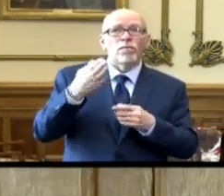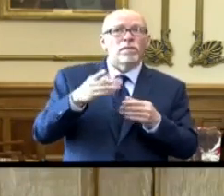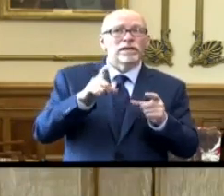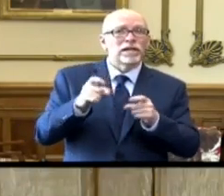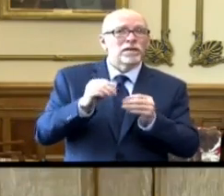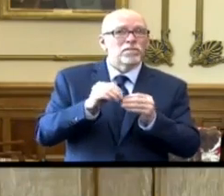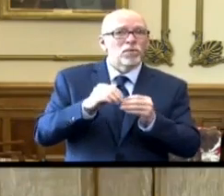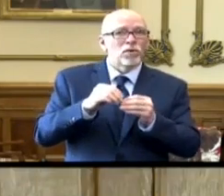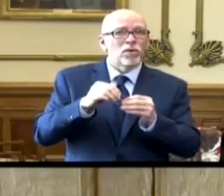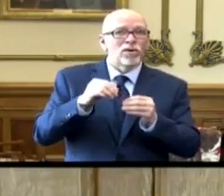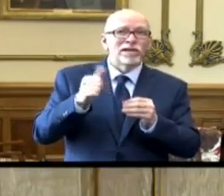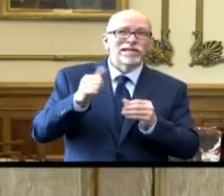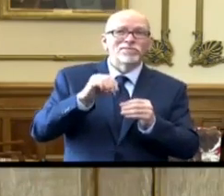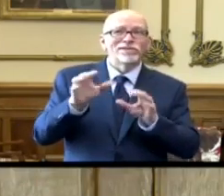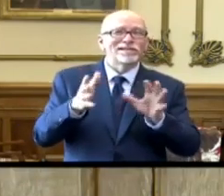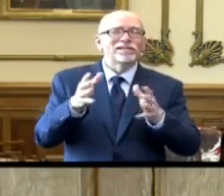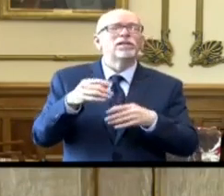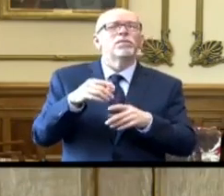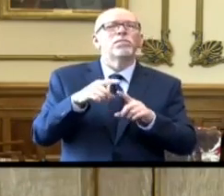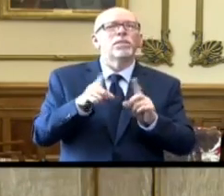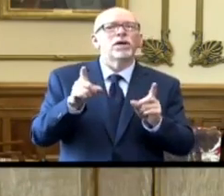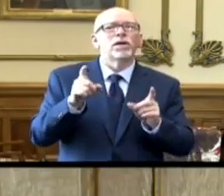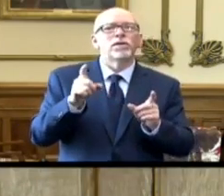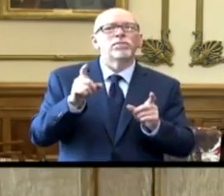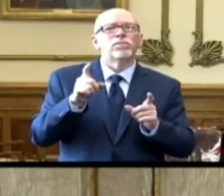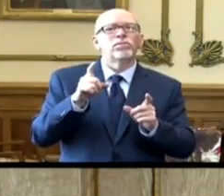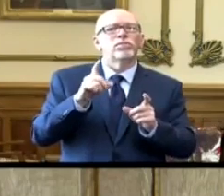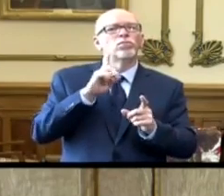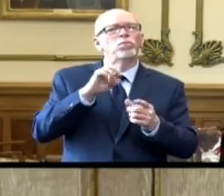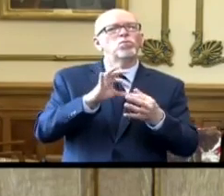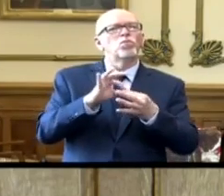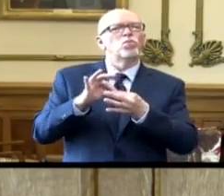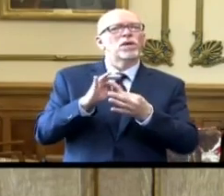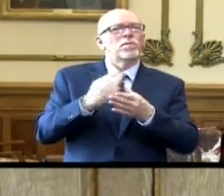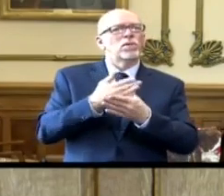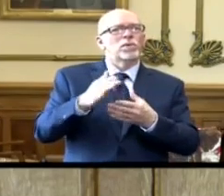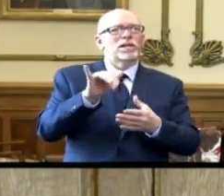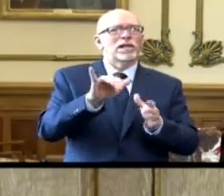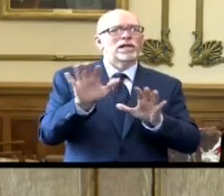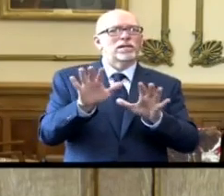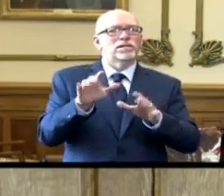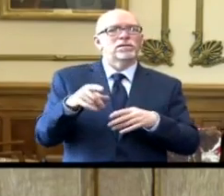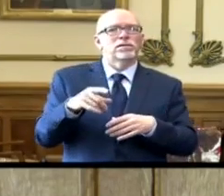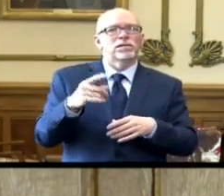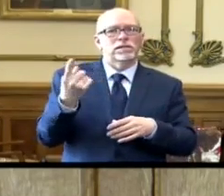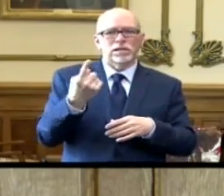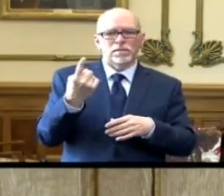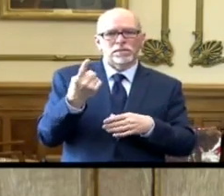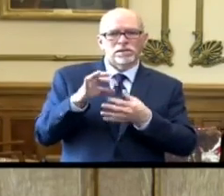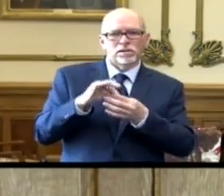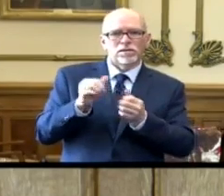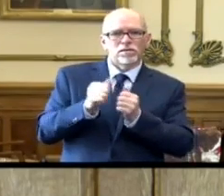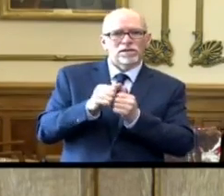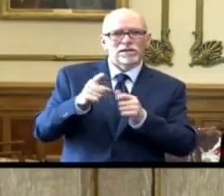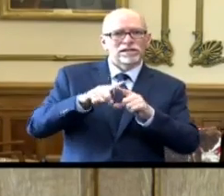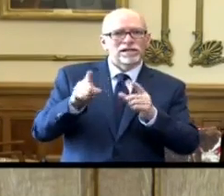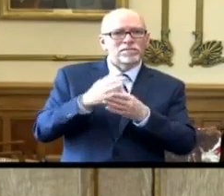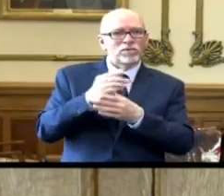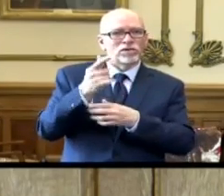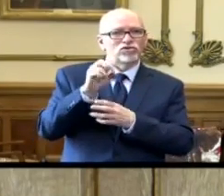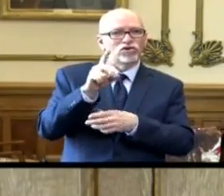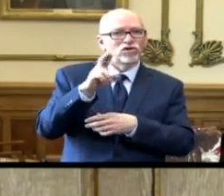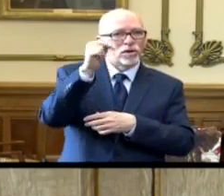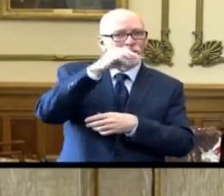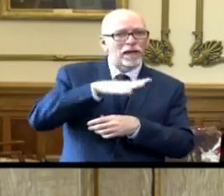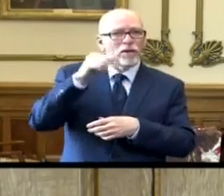tests more, around 10% too. What's the correlation between those? Is there something between the difference in genders, men